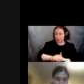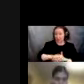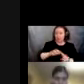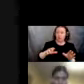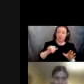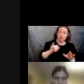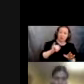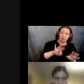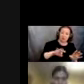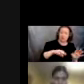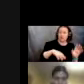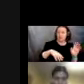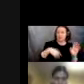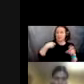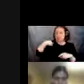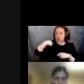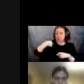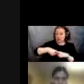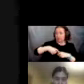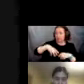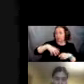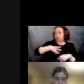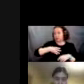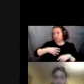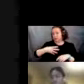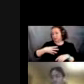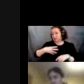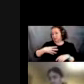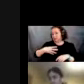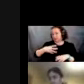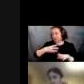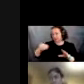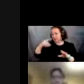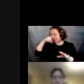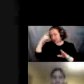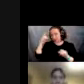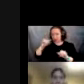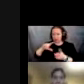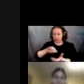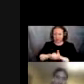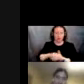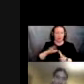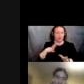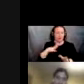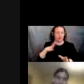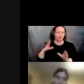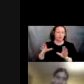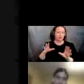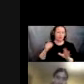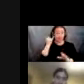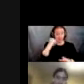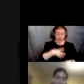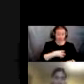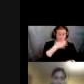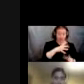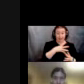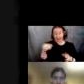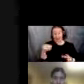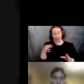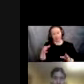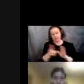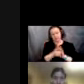And of course, Japanese were not classified as white under this law, though interestingly, depending on what sort of